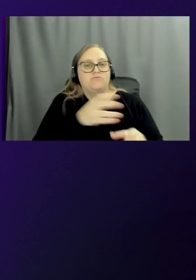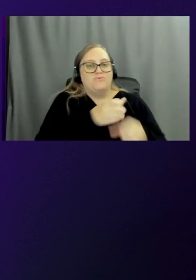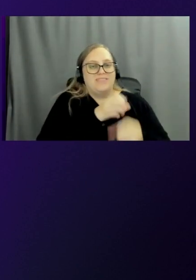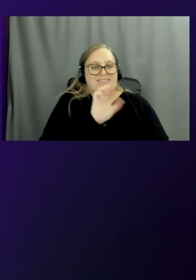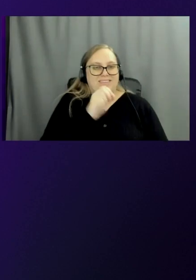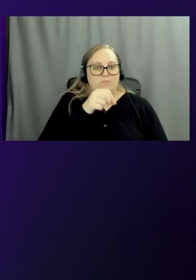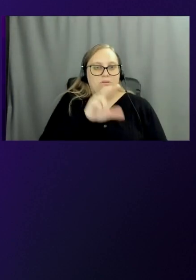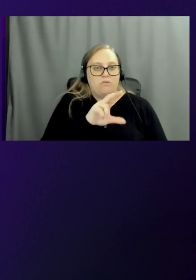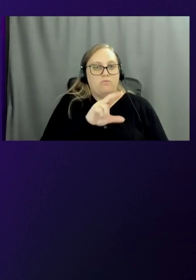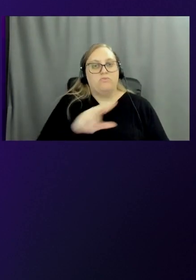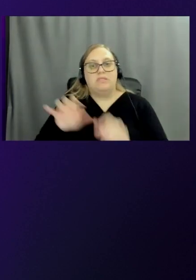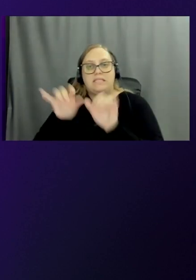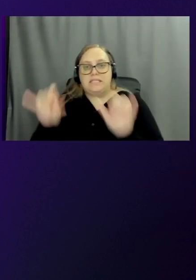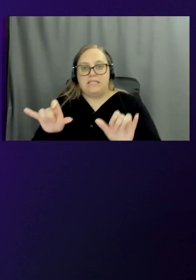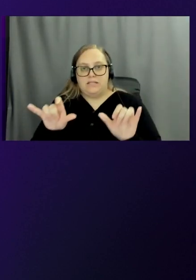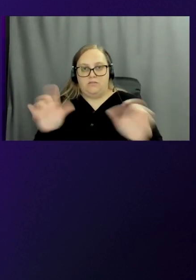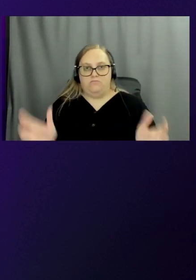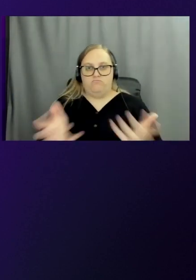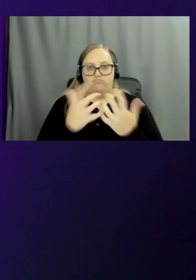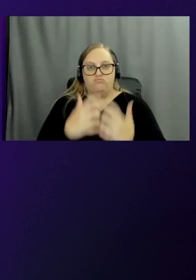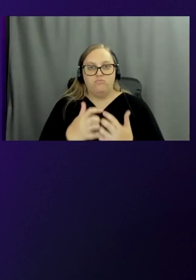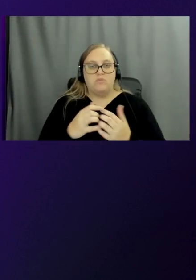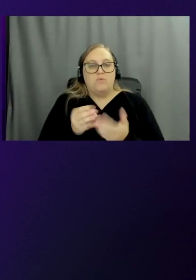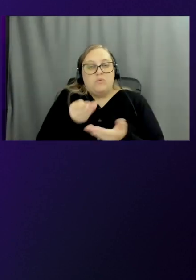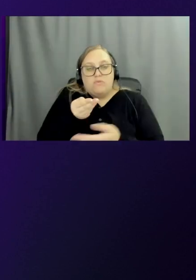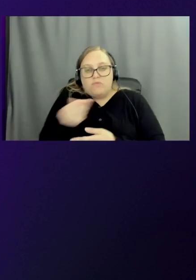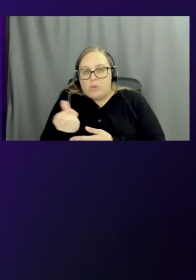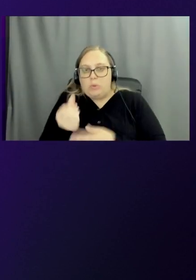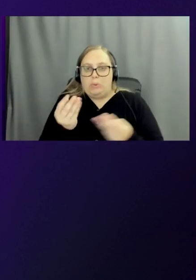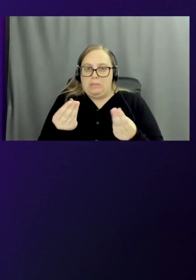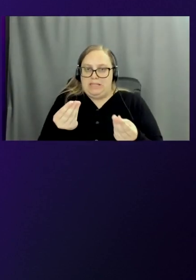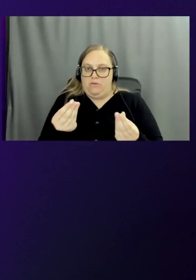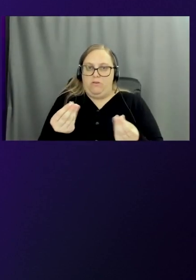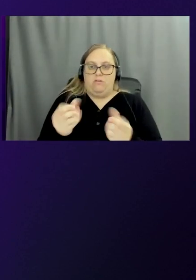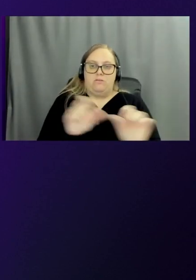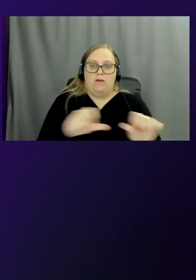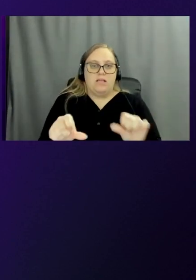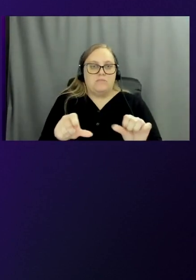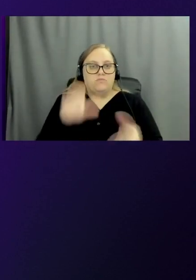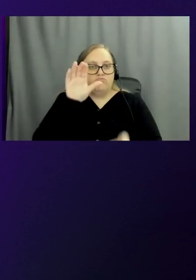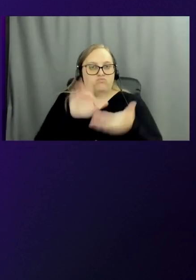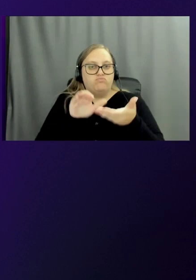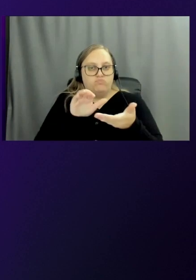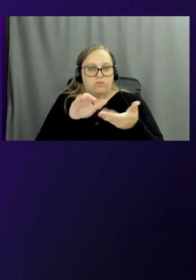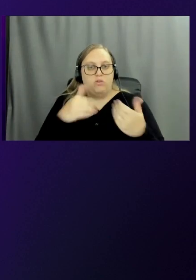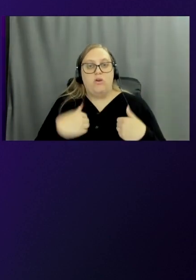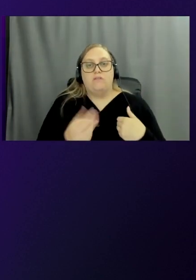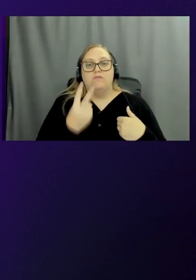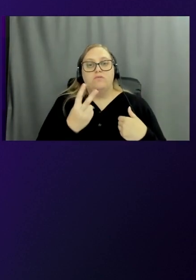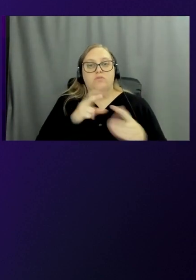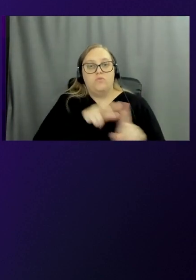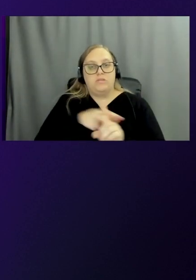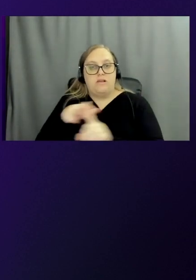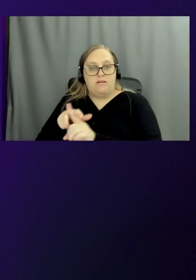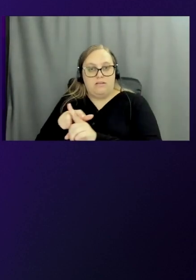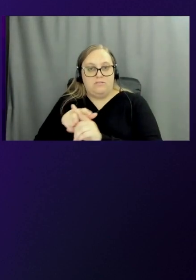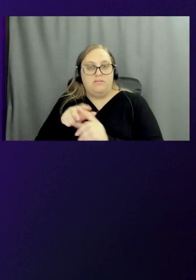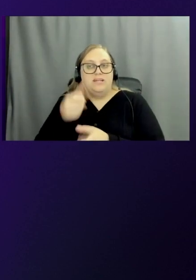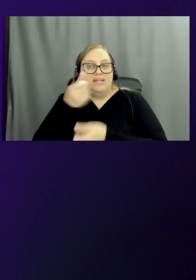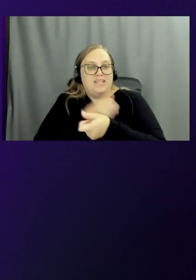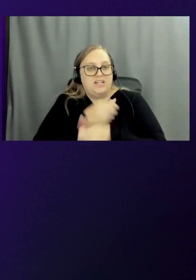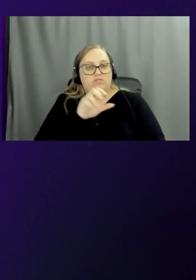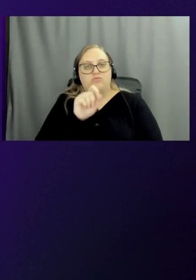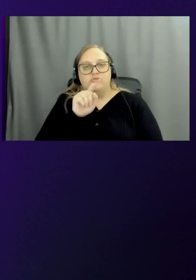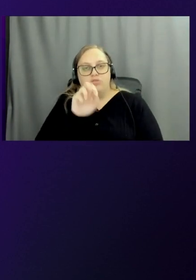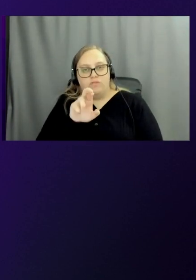out of them with as few materials as possible. If you look at a traditional server, you have 2 sockets in every 1U server. But from the